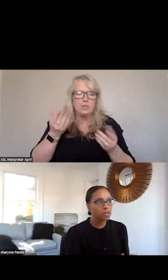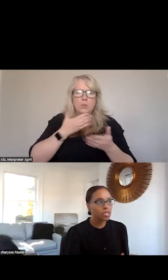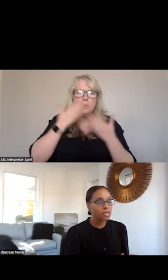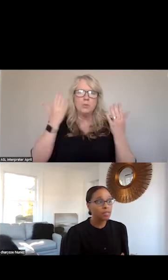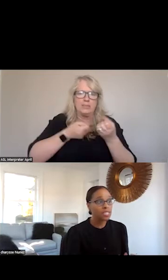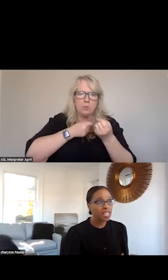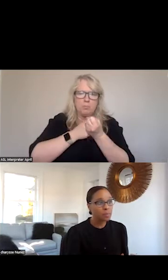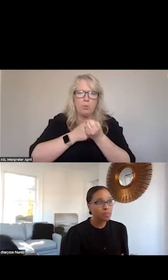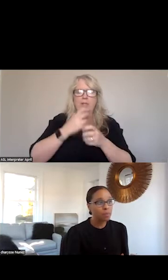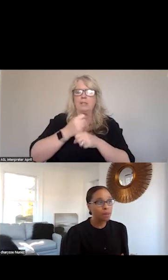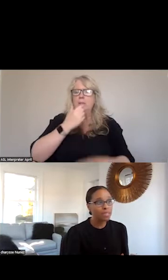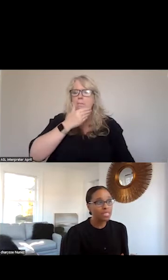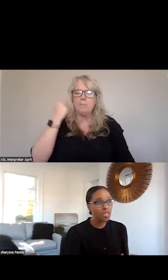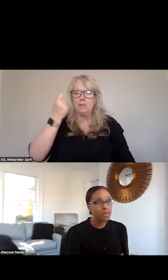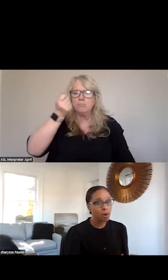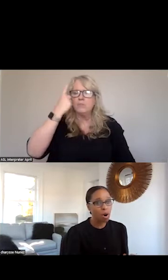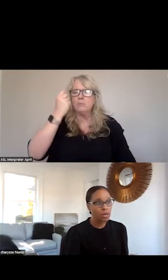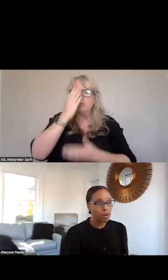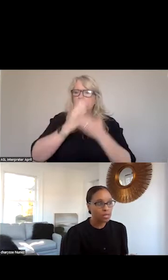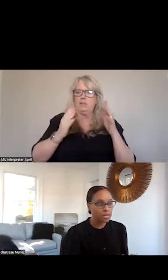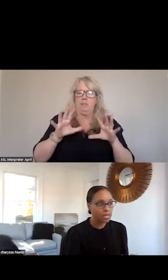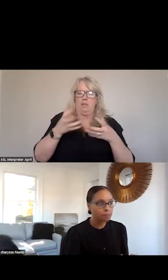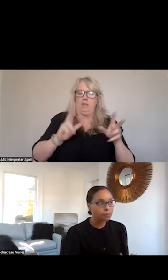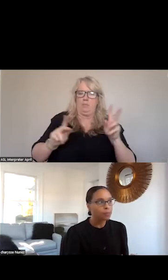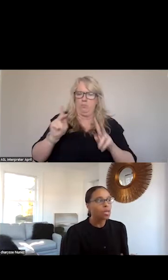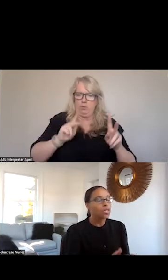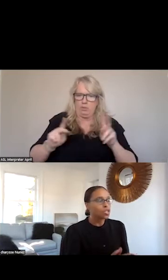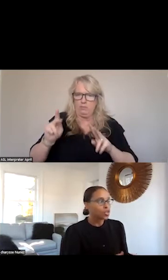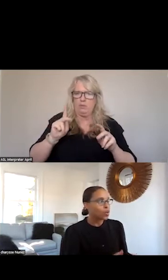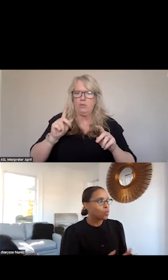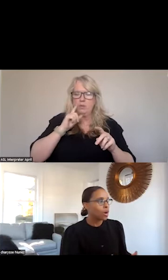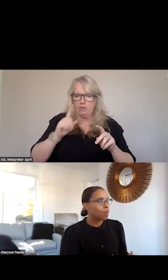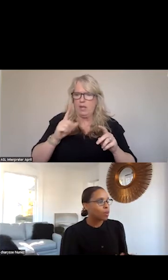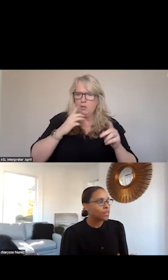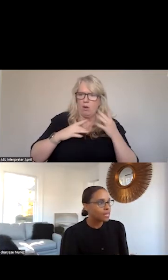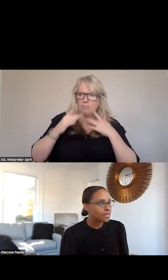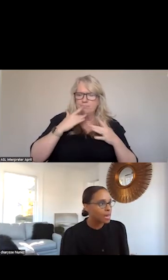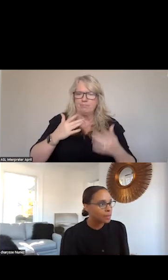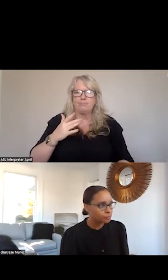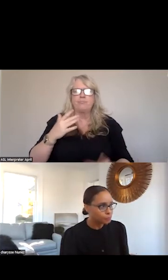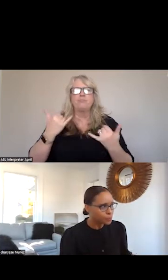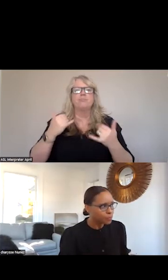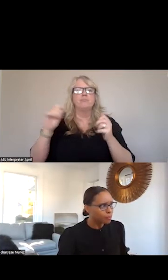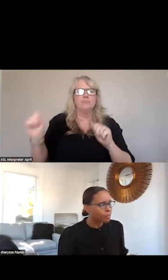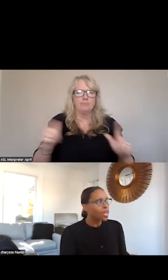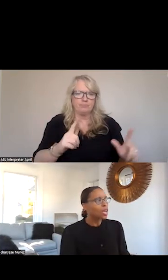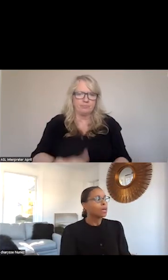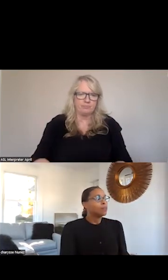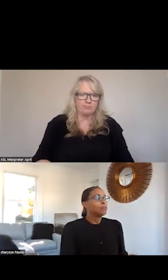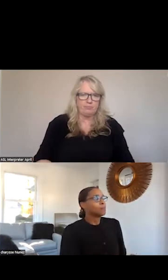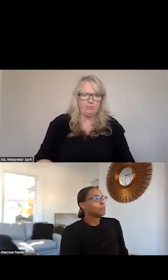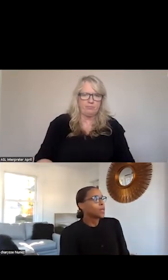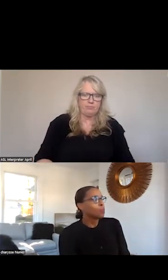better understanding of the segments of the population that are in greatest need. So on the next slide,